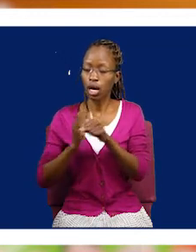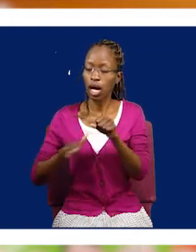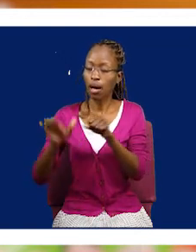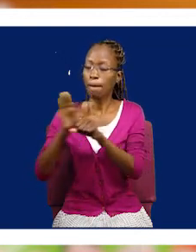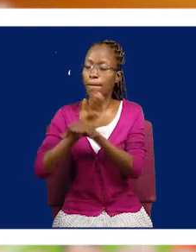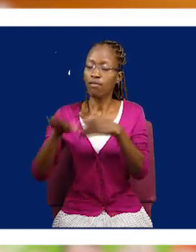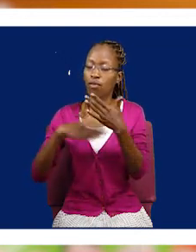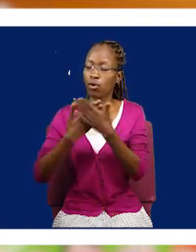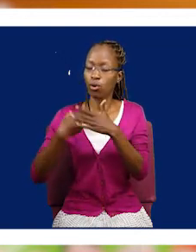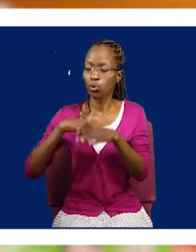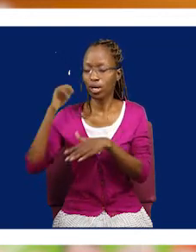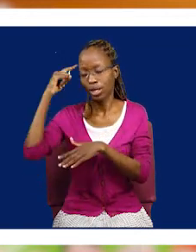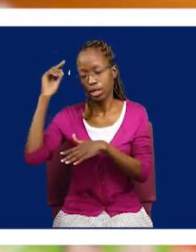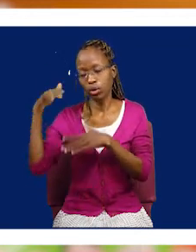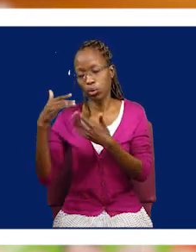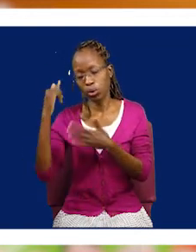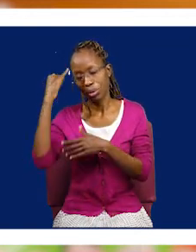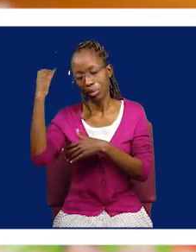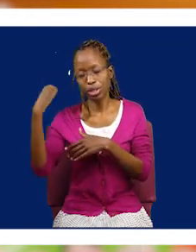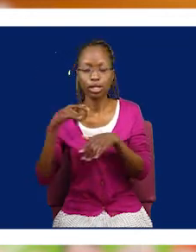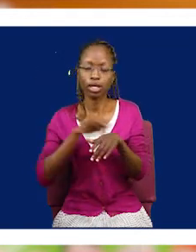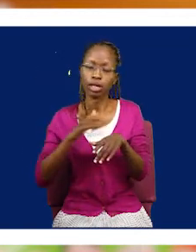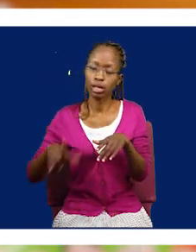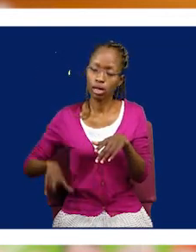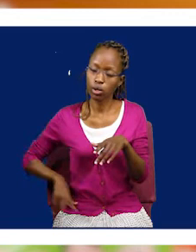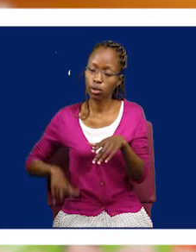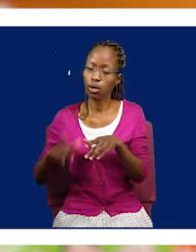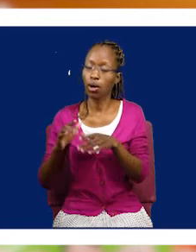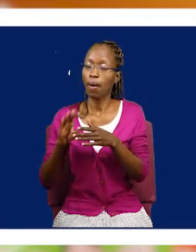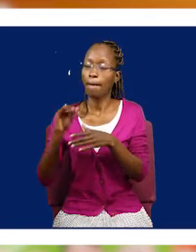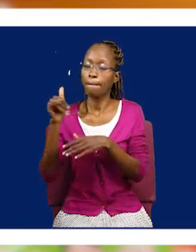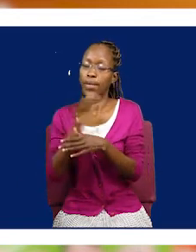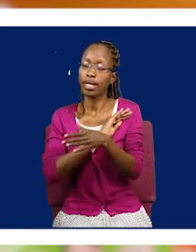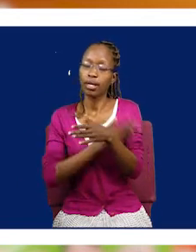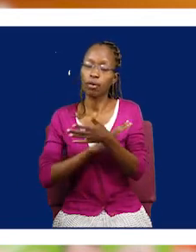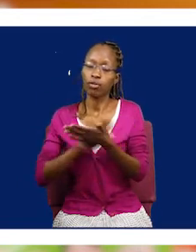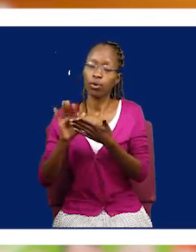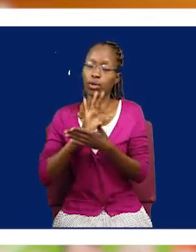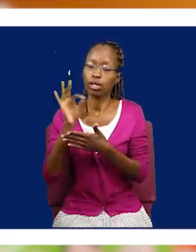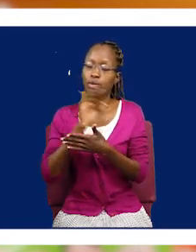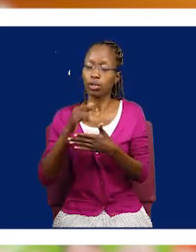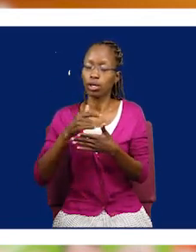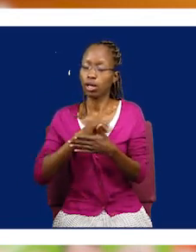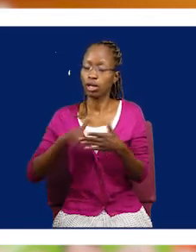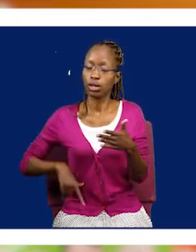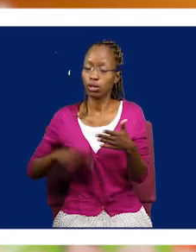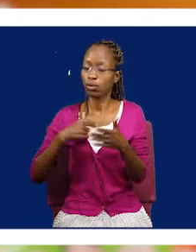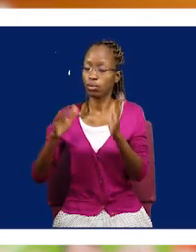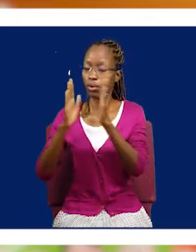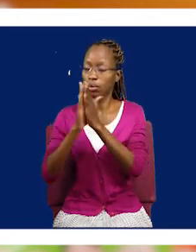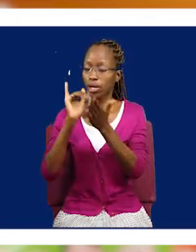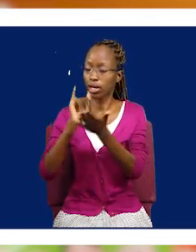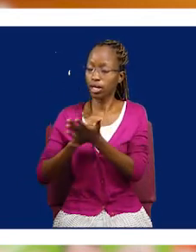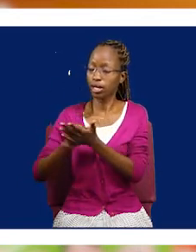abundantly above all we think or even imagine. So, Lord, by the power of the Holy Spirit, I pray that you